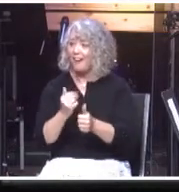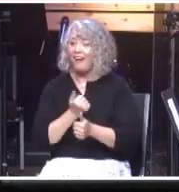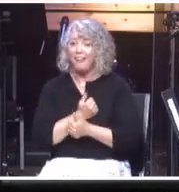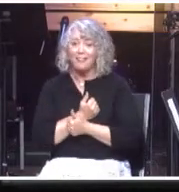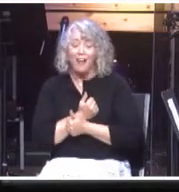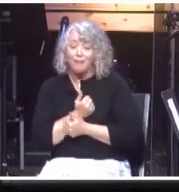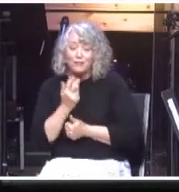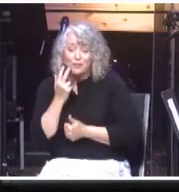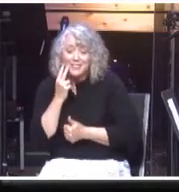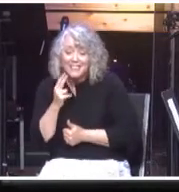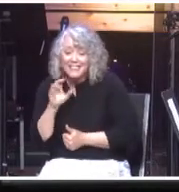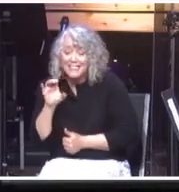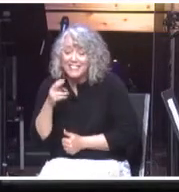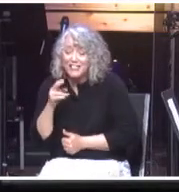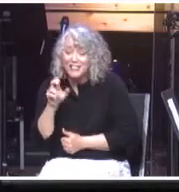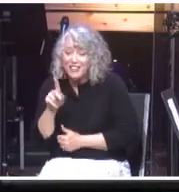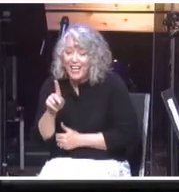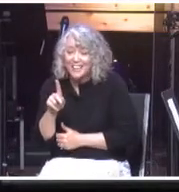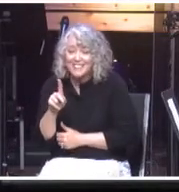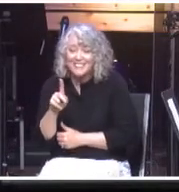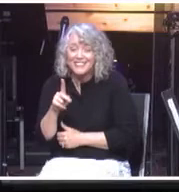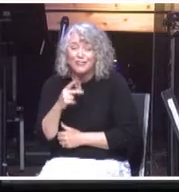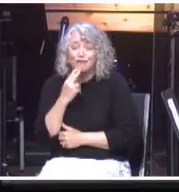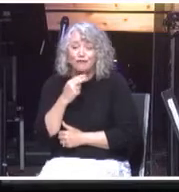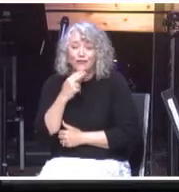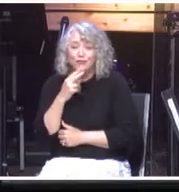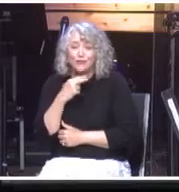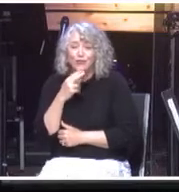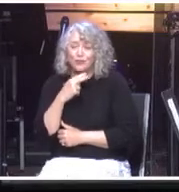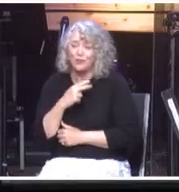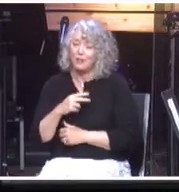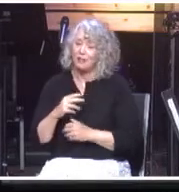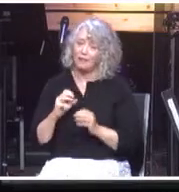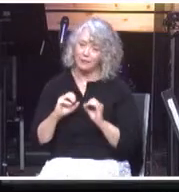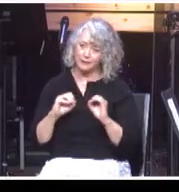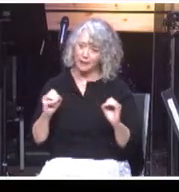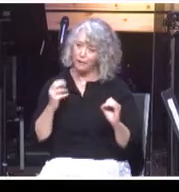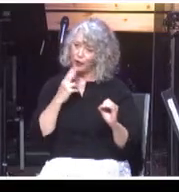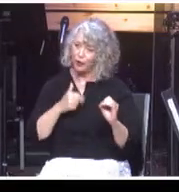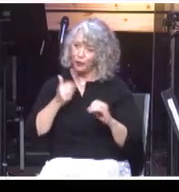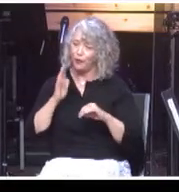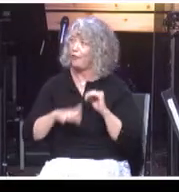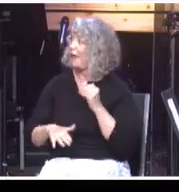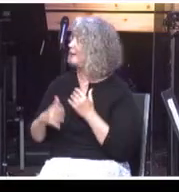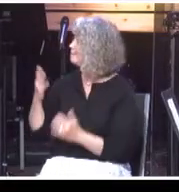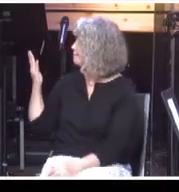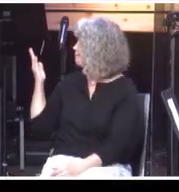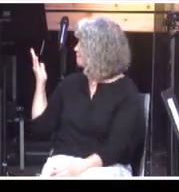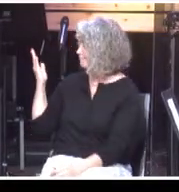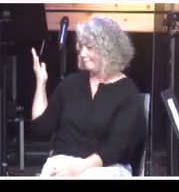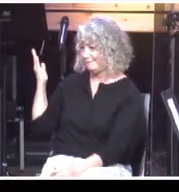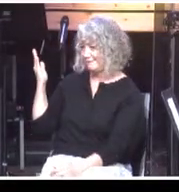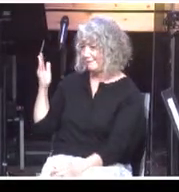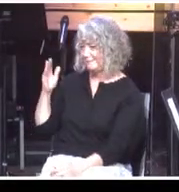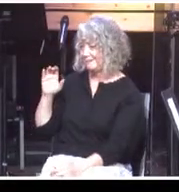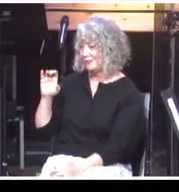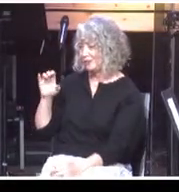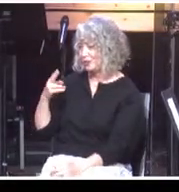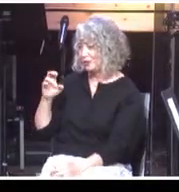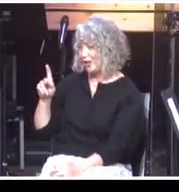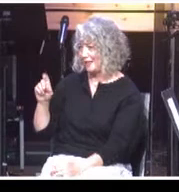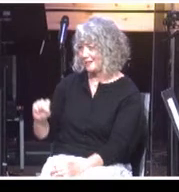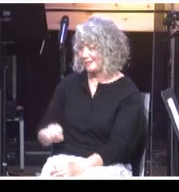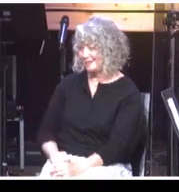of chicks going around. I mean, there aren't really many things cuter, are there, than little chicks?